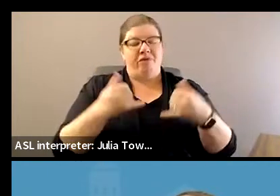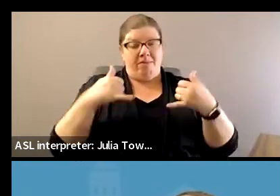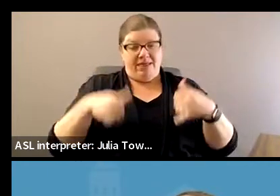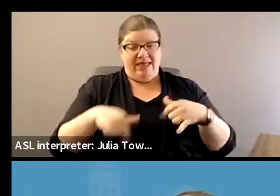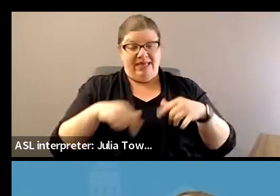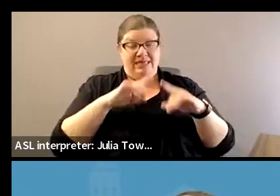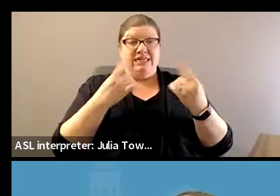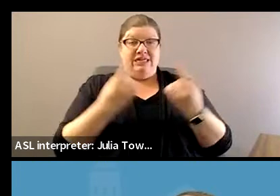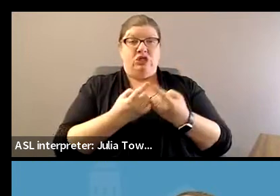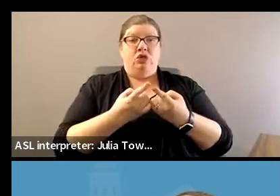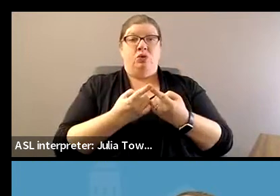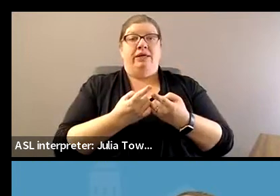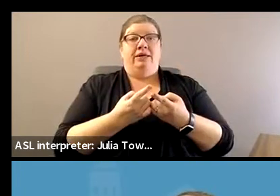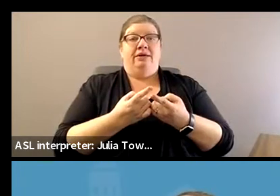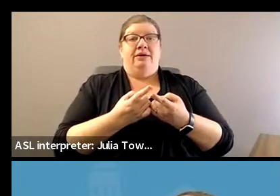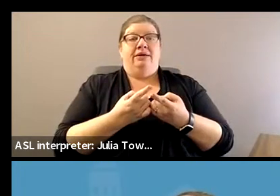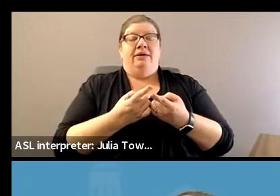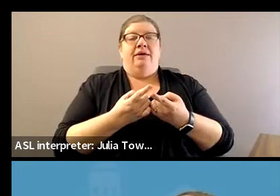district,